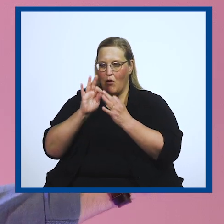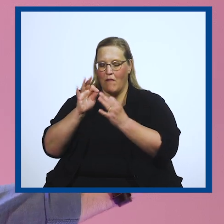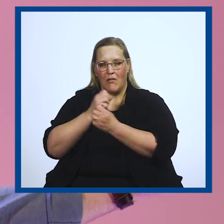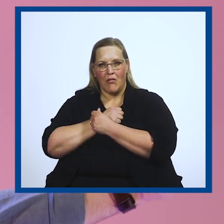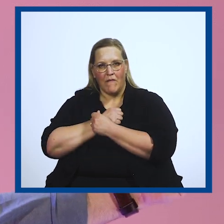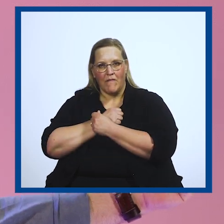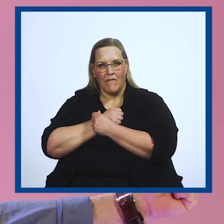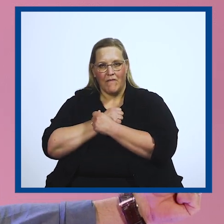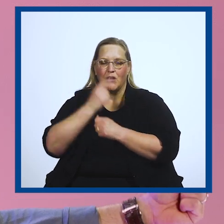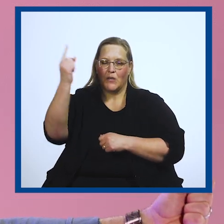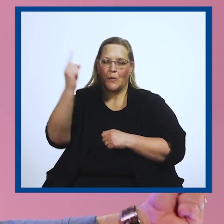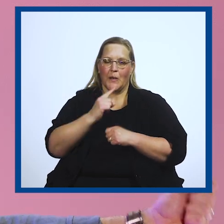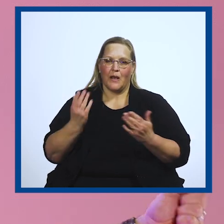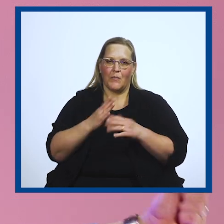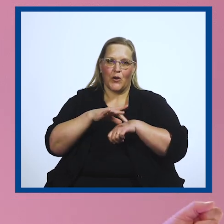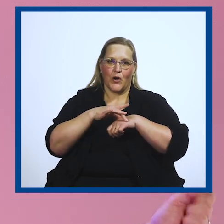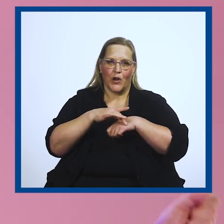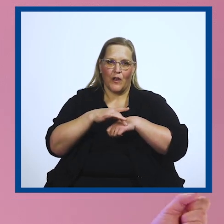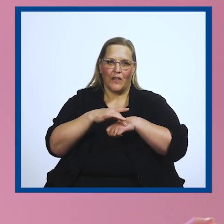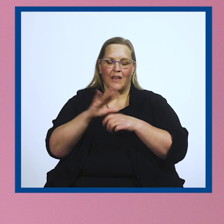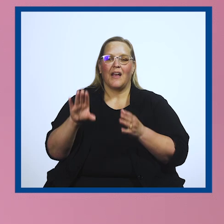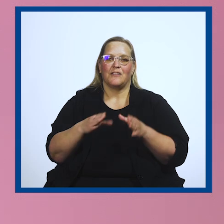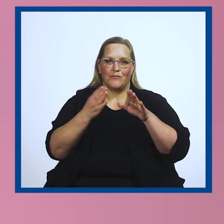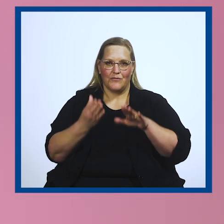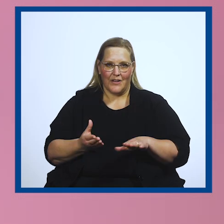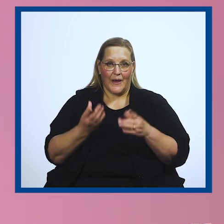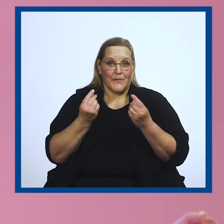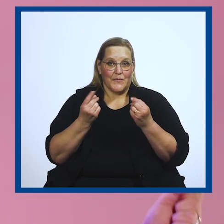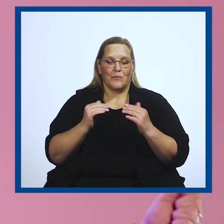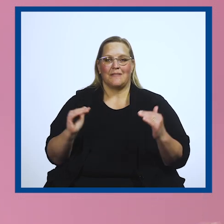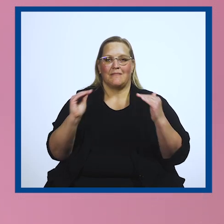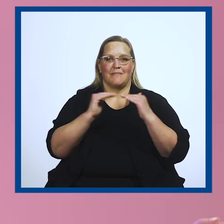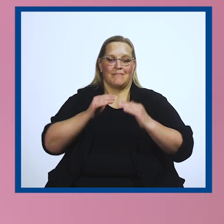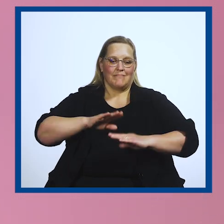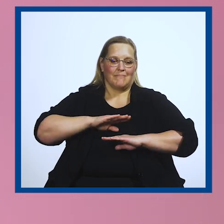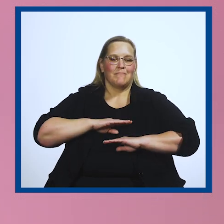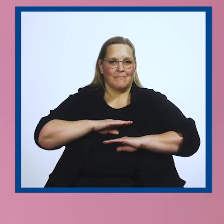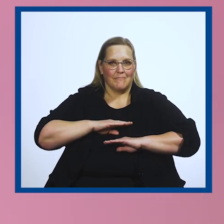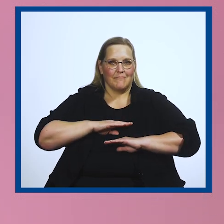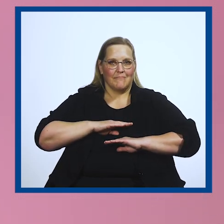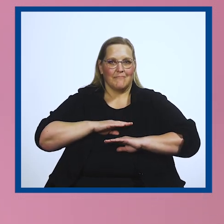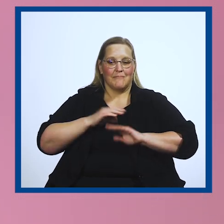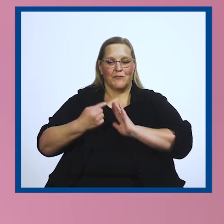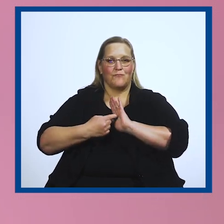earth and you die to satisfy that justice and to express that